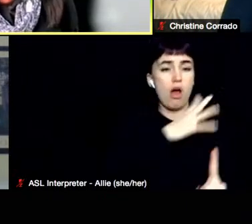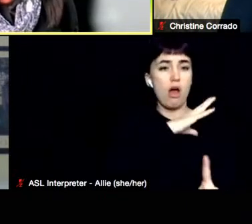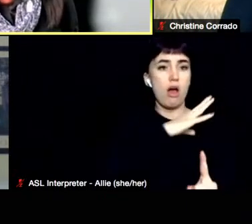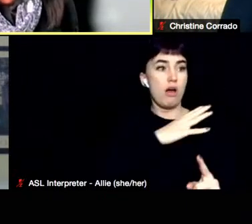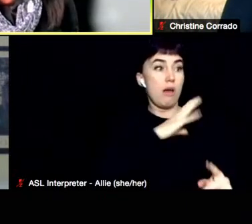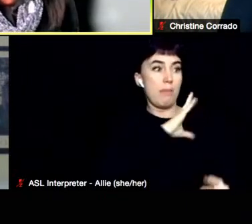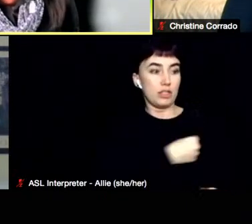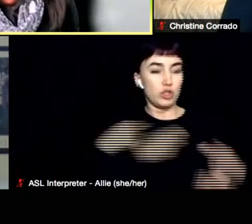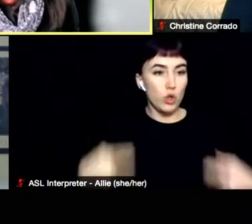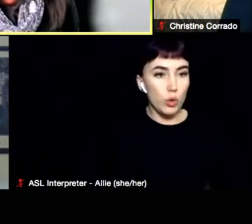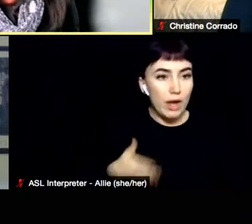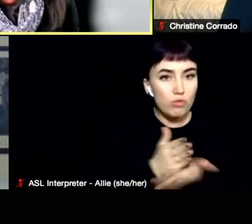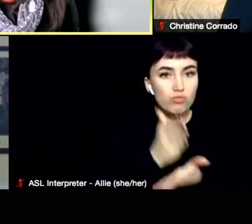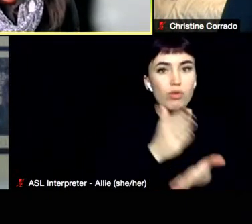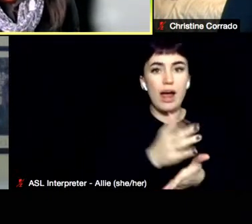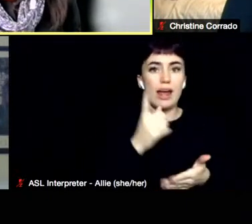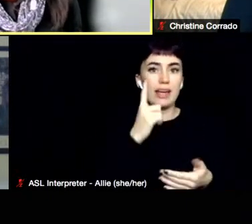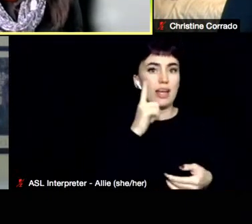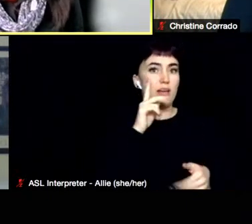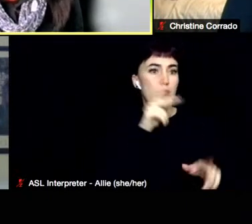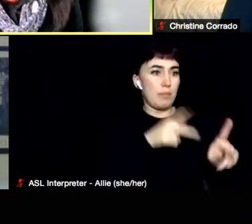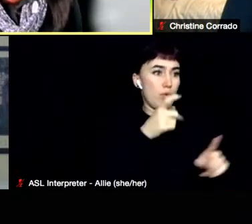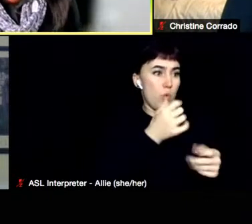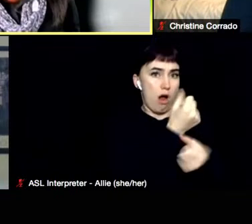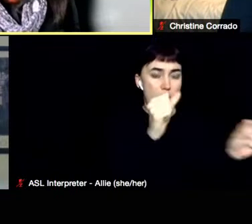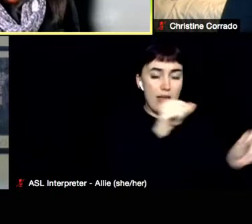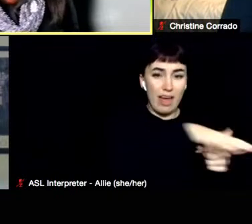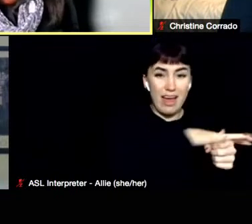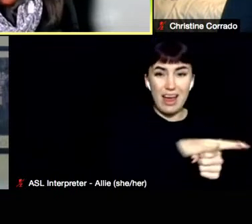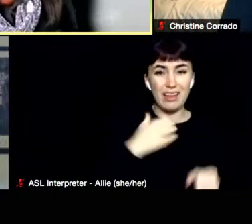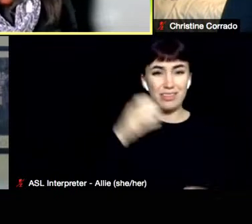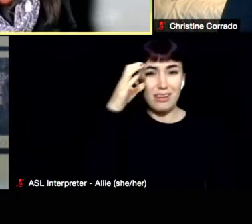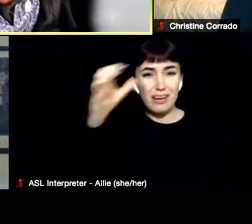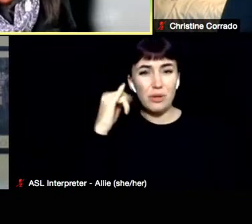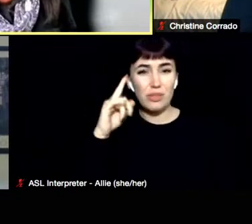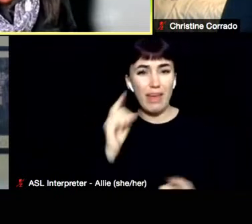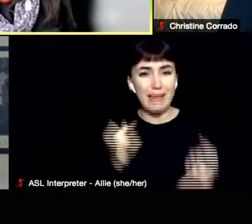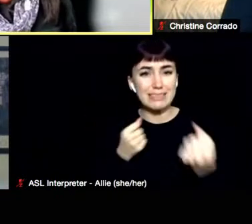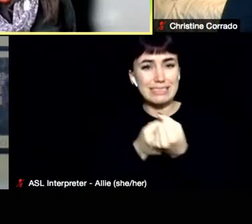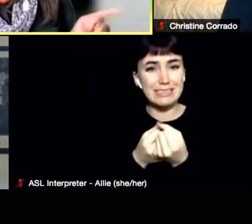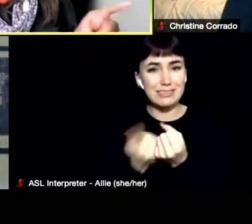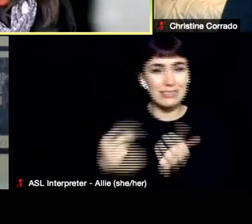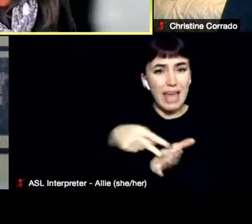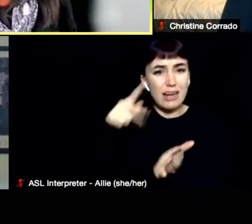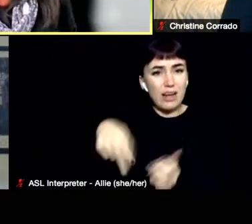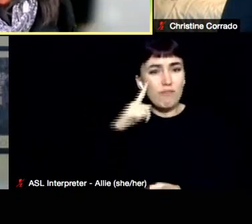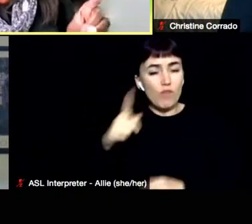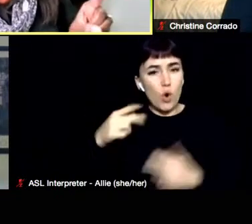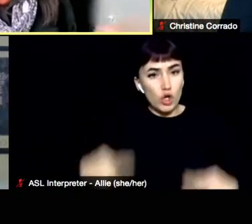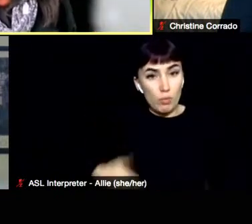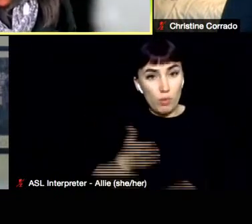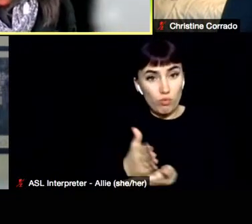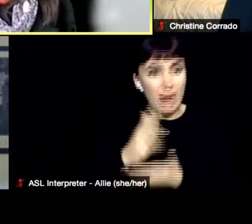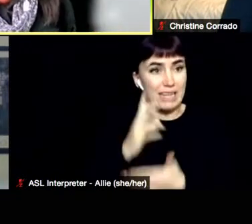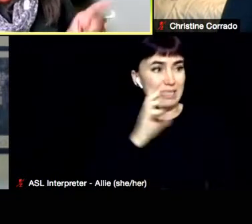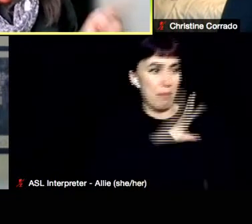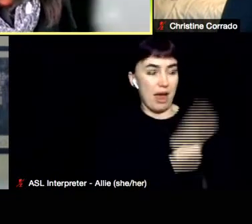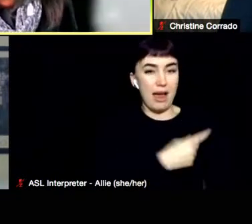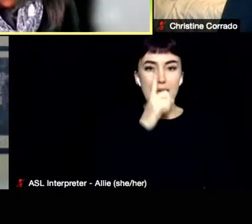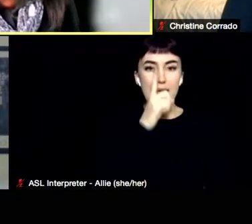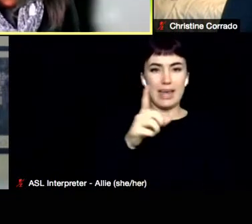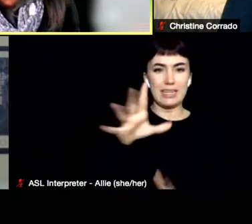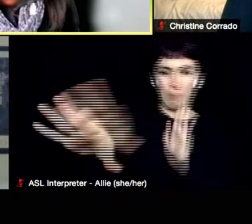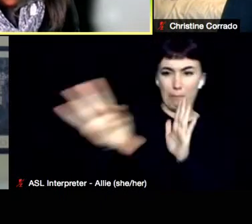those who are seeking redress in that area. And the notion that standing up for Palestinian human rights is taking sides or divisive